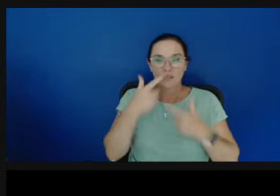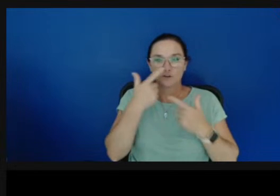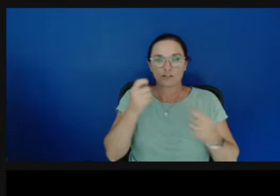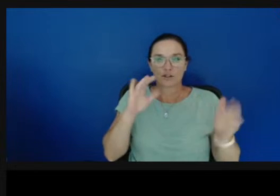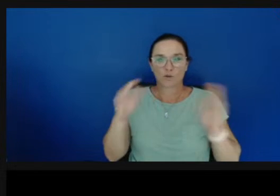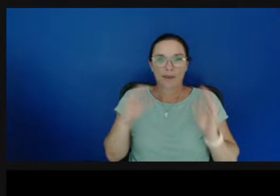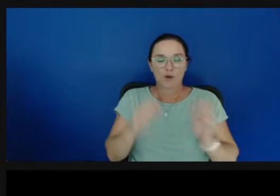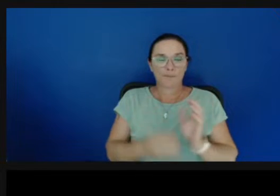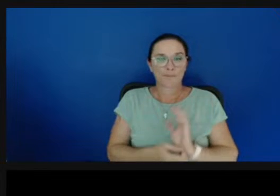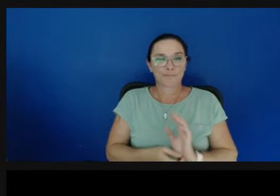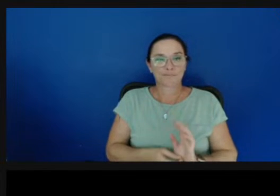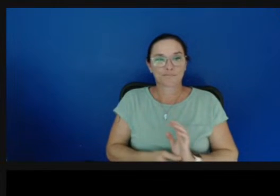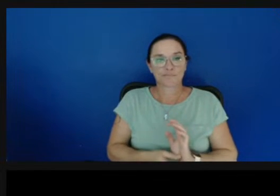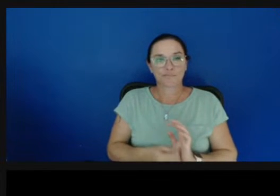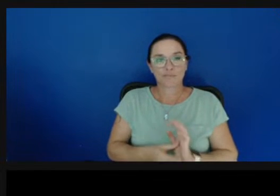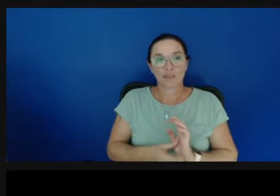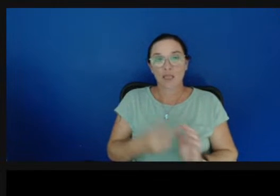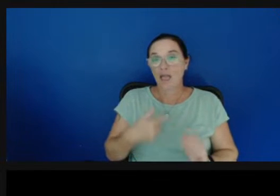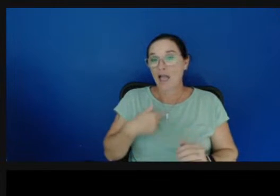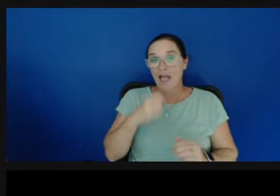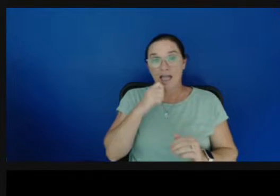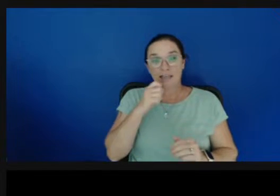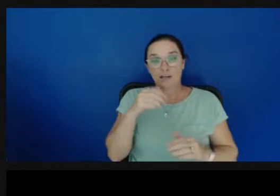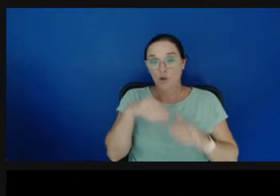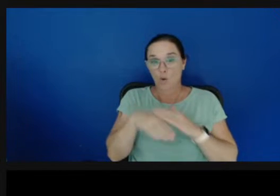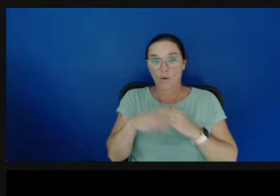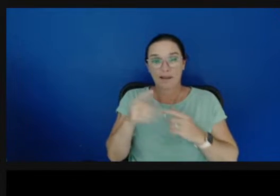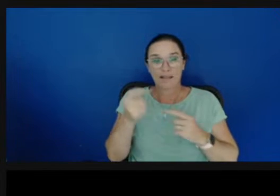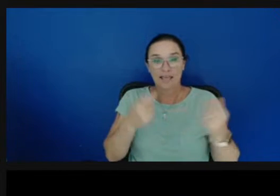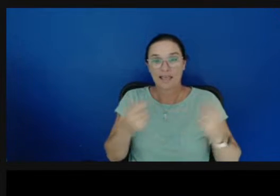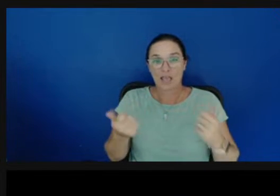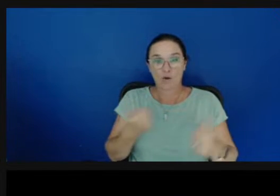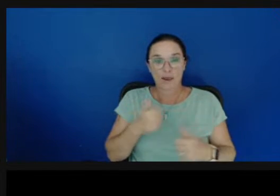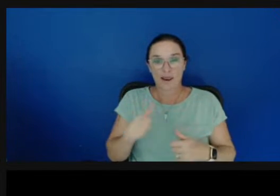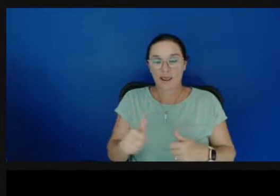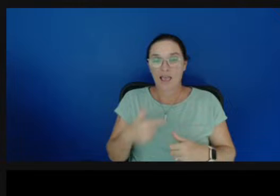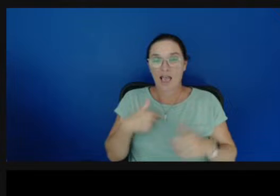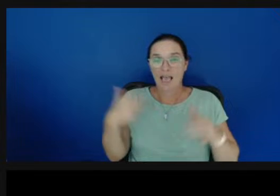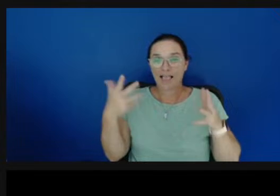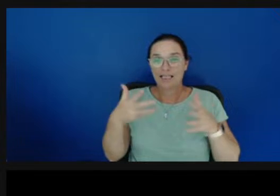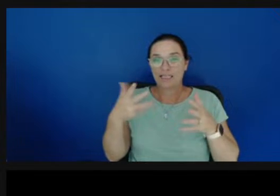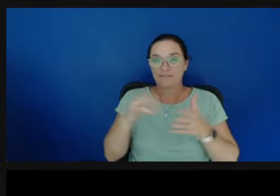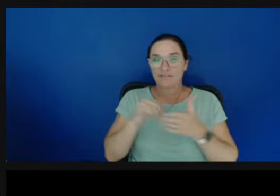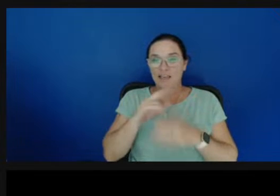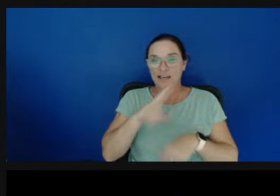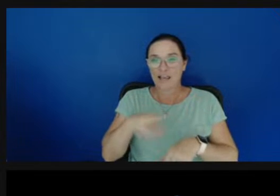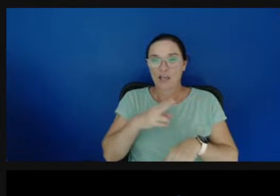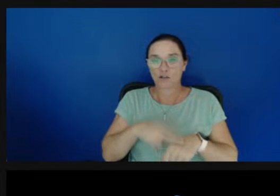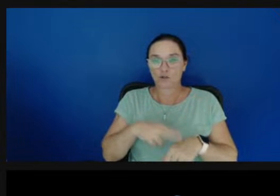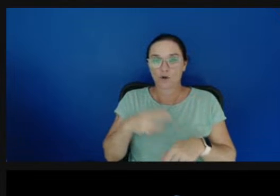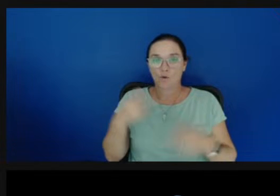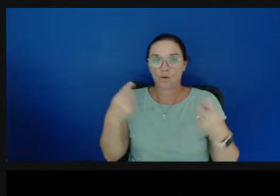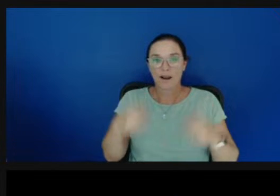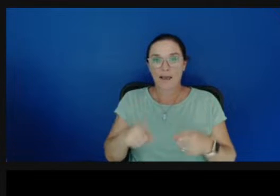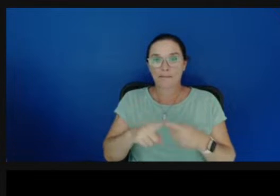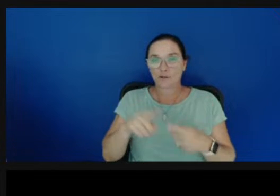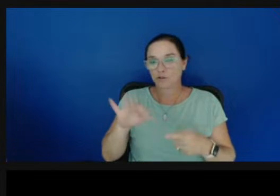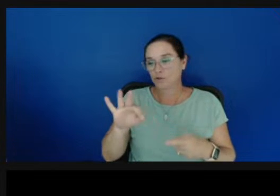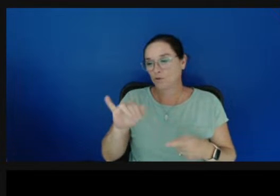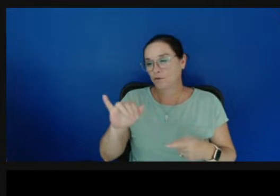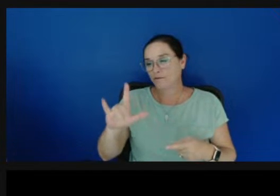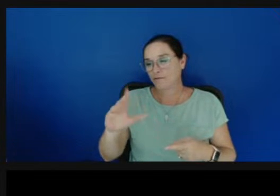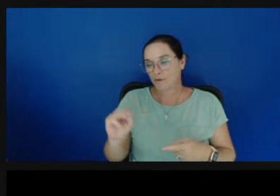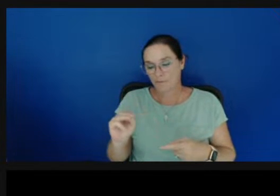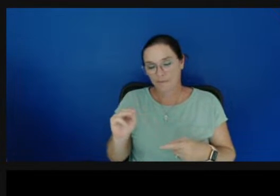great. And I didn't go in and take any of that out. I left that natural, what happened to the film, stay in the